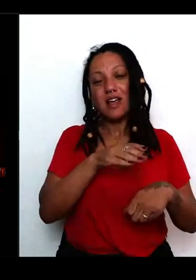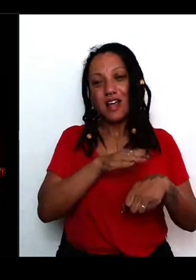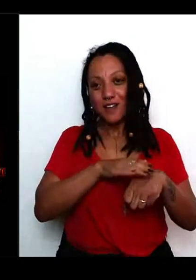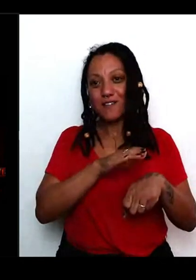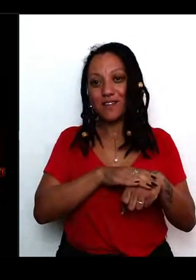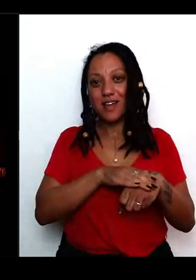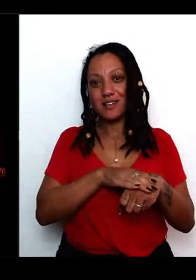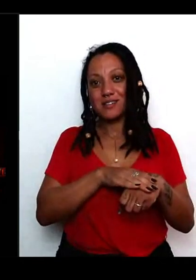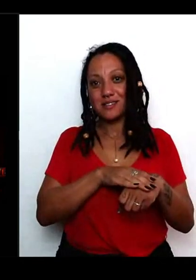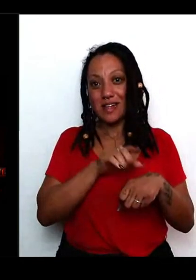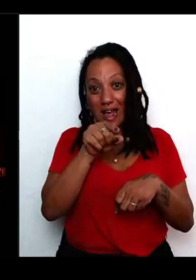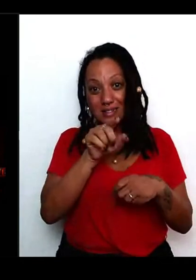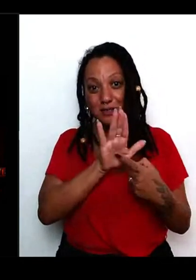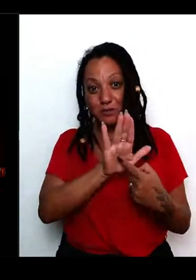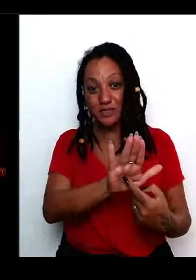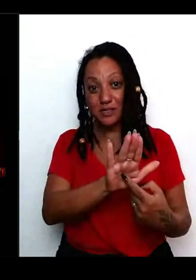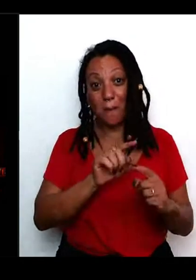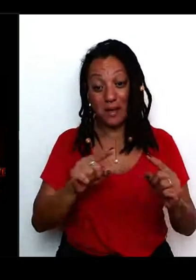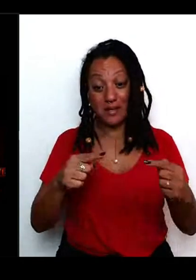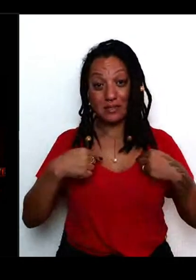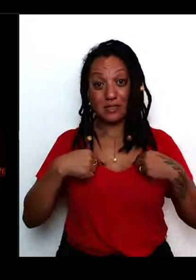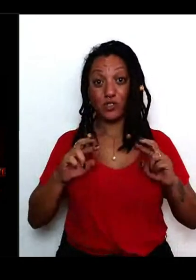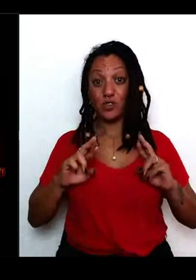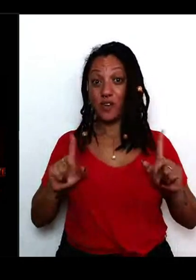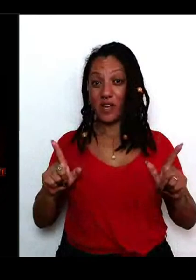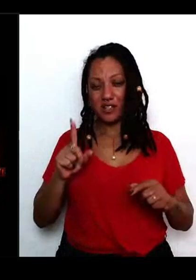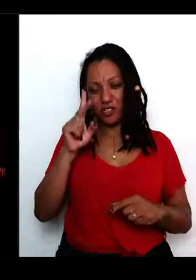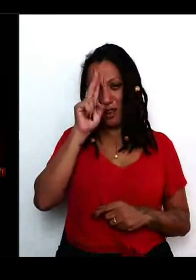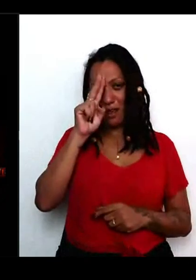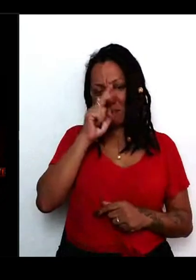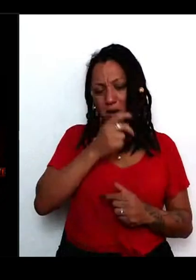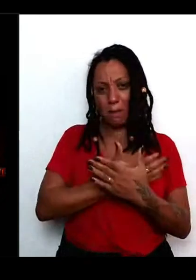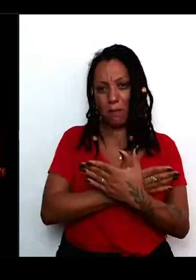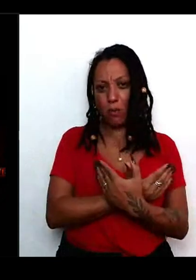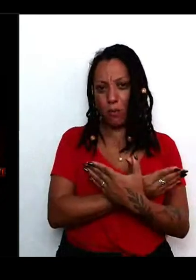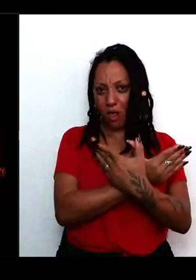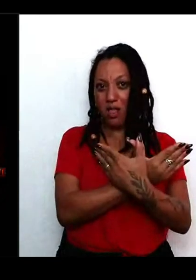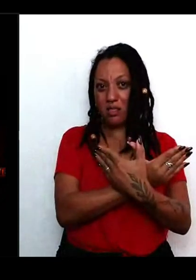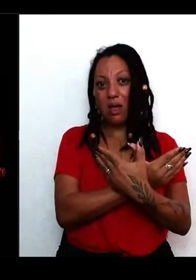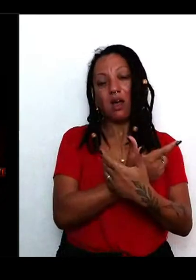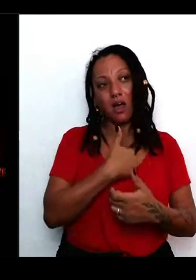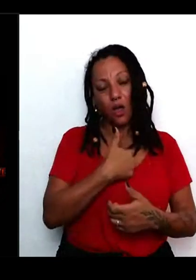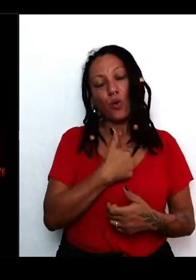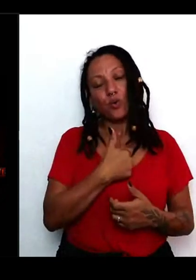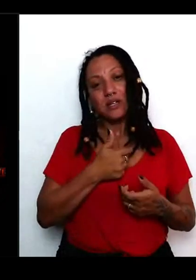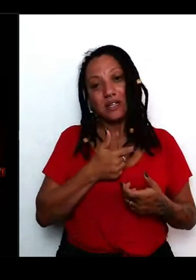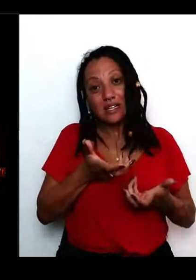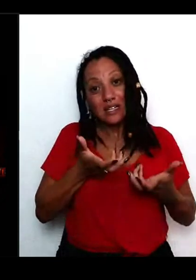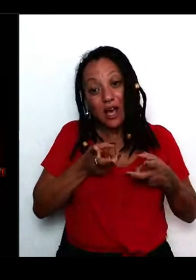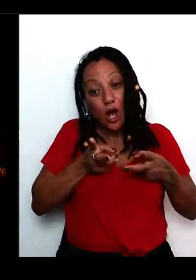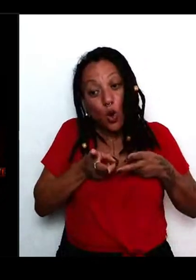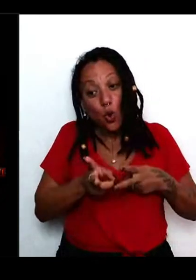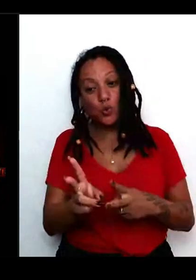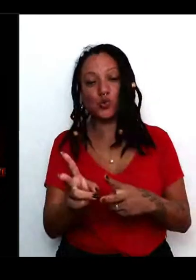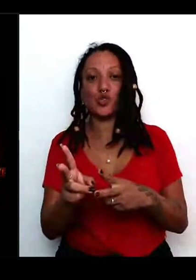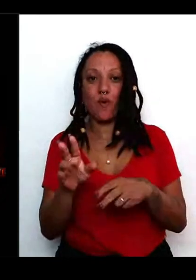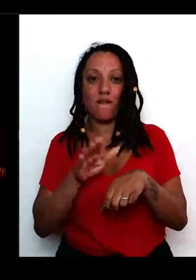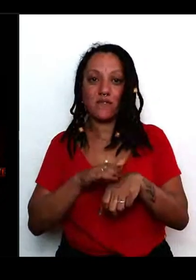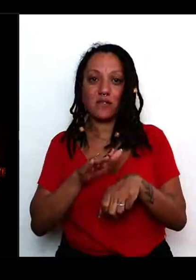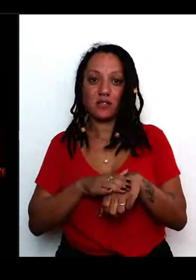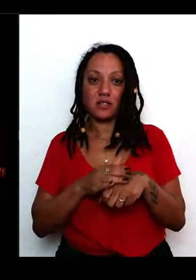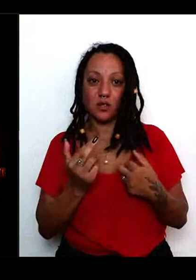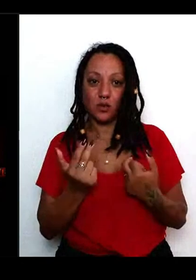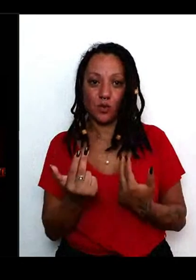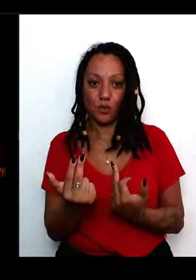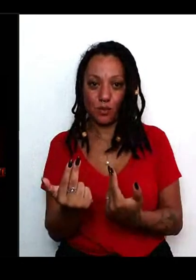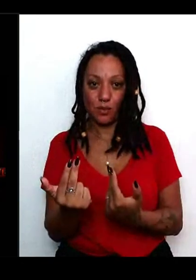Oakland and I designed a butterfly for Pomona which was presented on a football field I totally loved